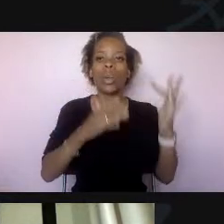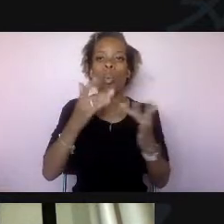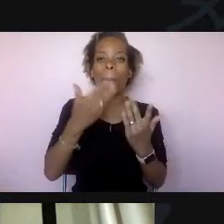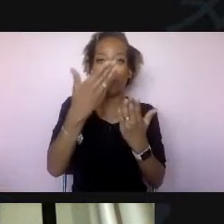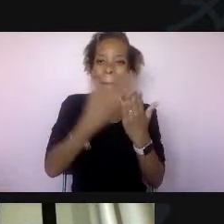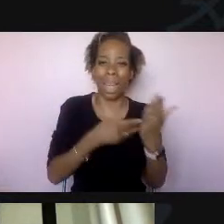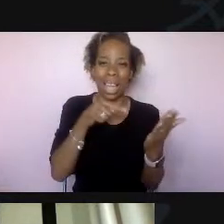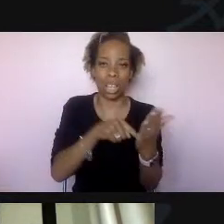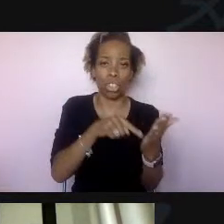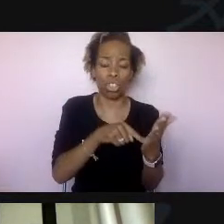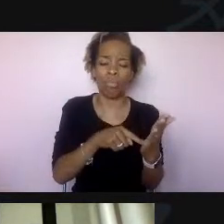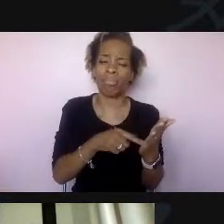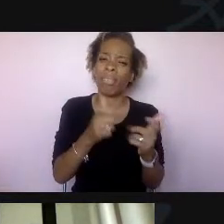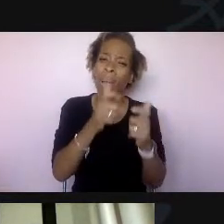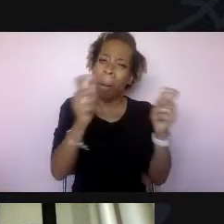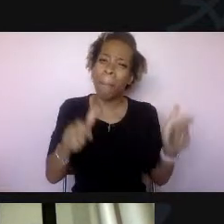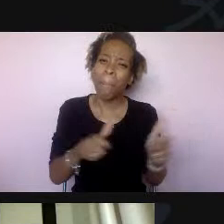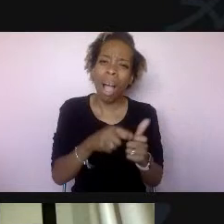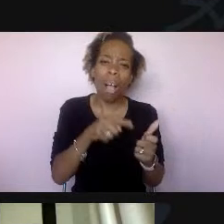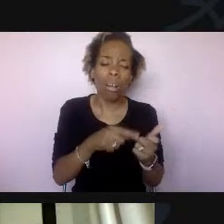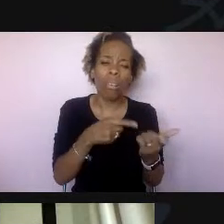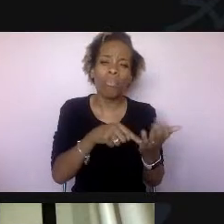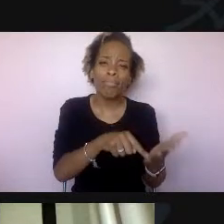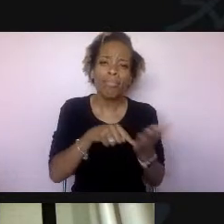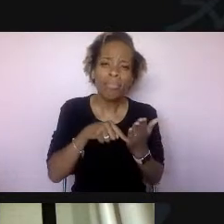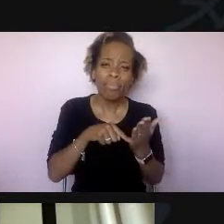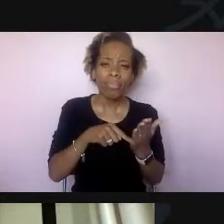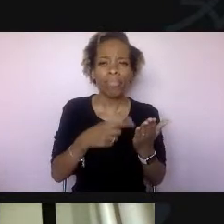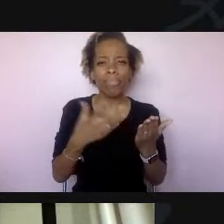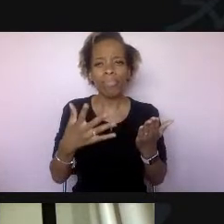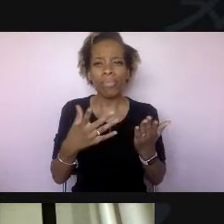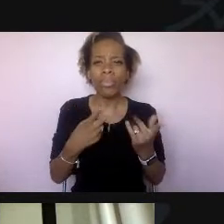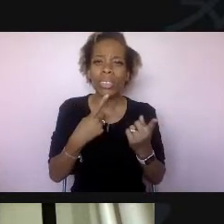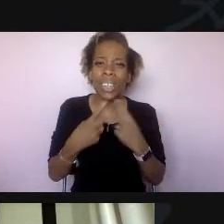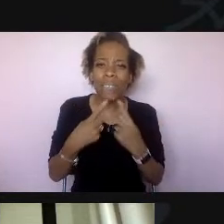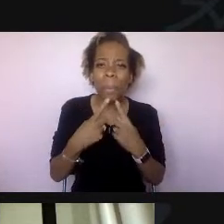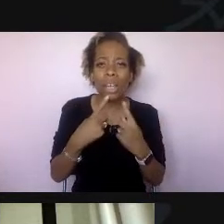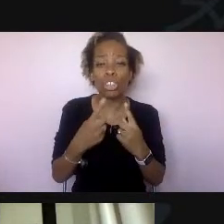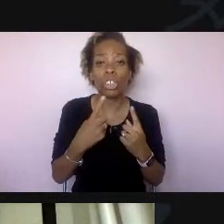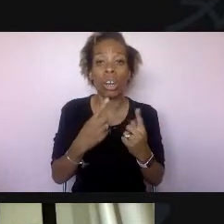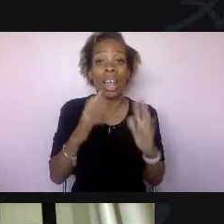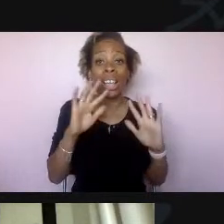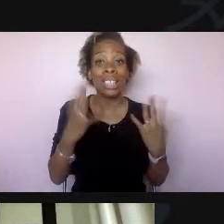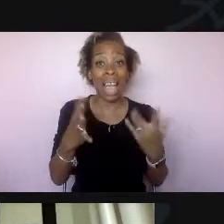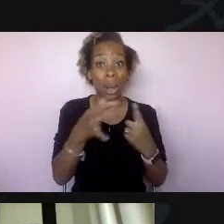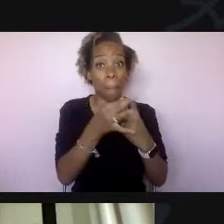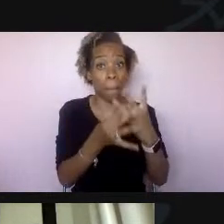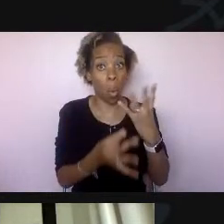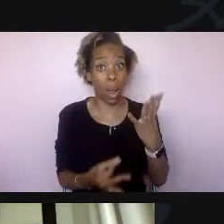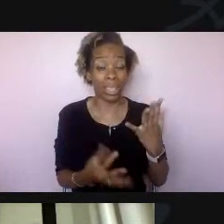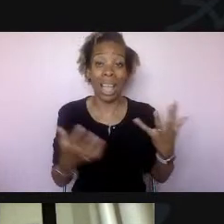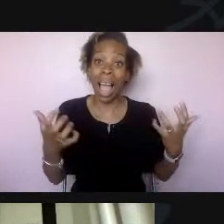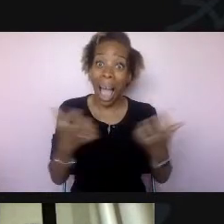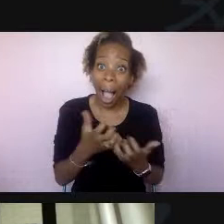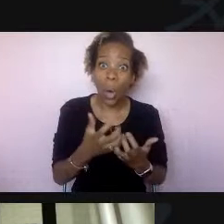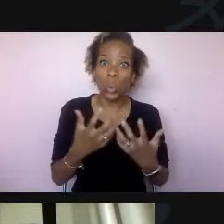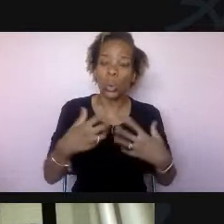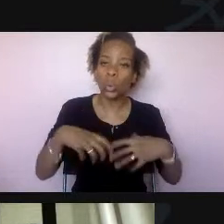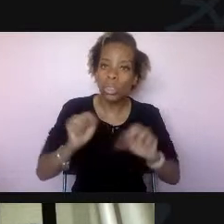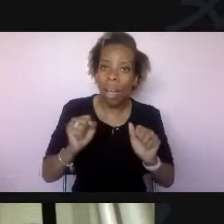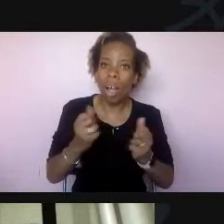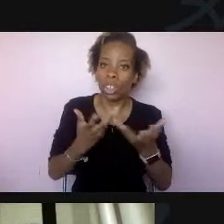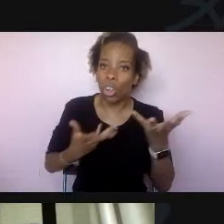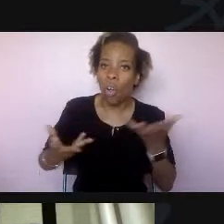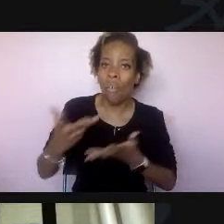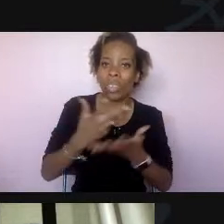helpful little pack that provides some starters for 10 on how we can get some of those conversations going and think about reflecting not